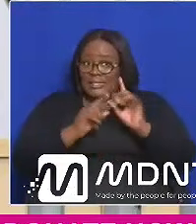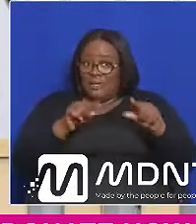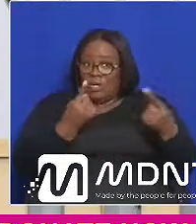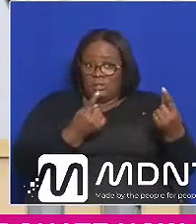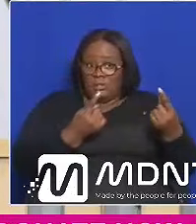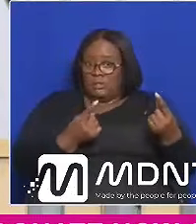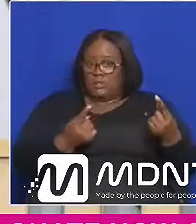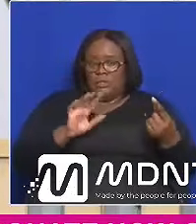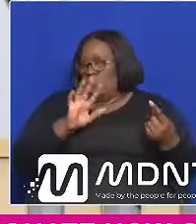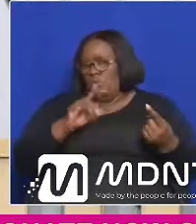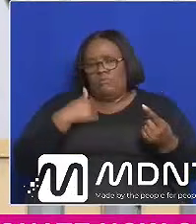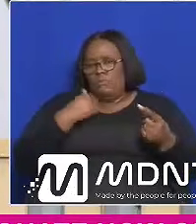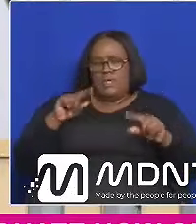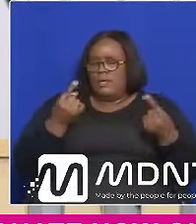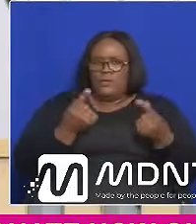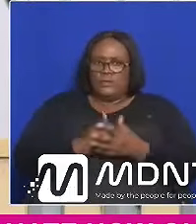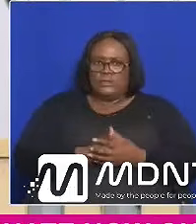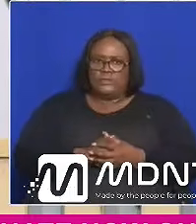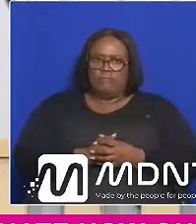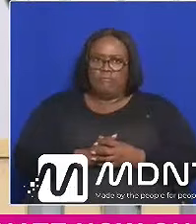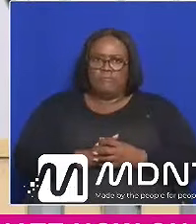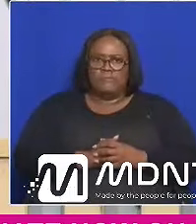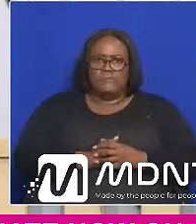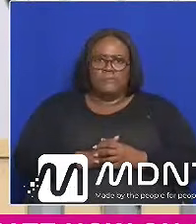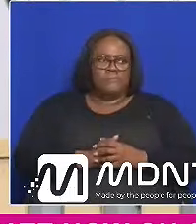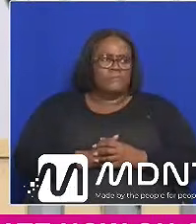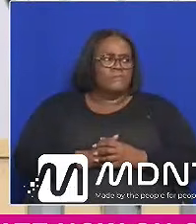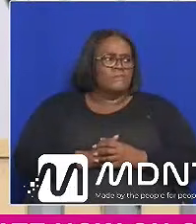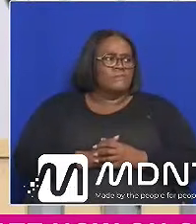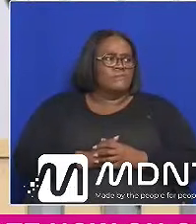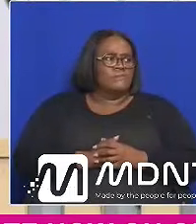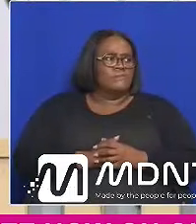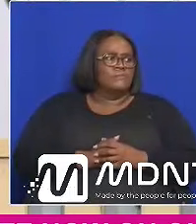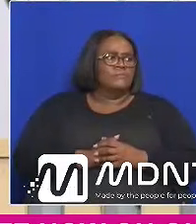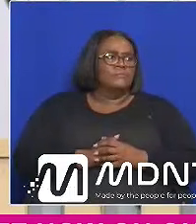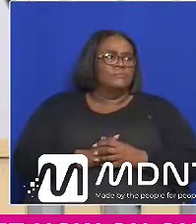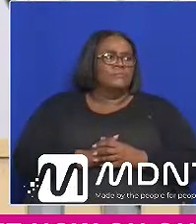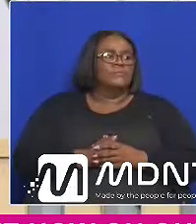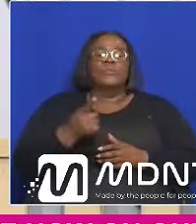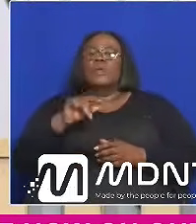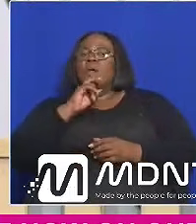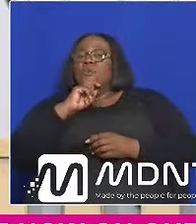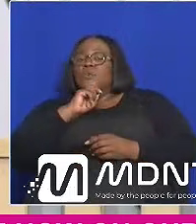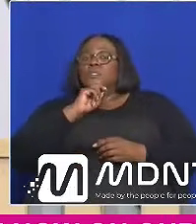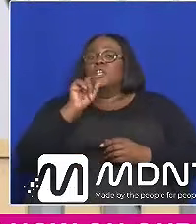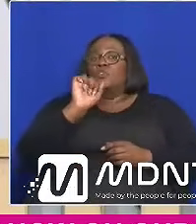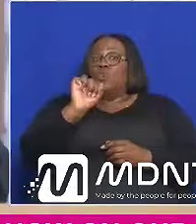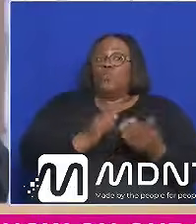contract. I cannot engage in that. So are you invoking, you say you are invoking your right,